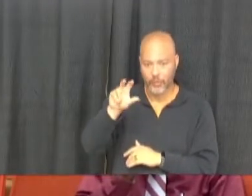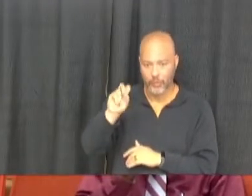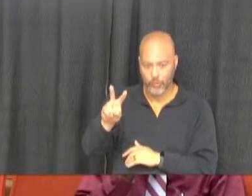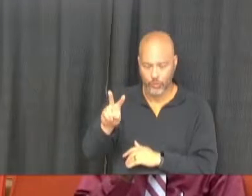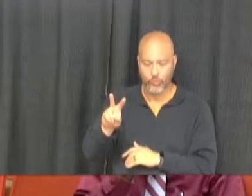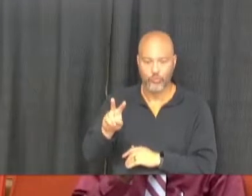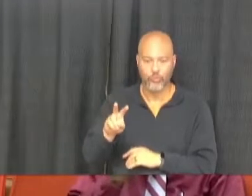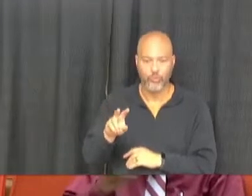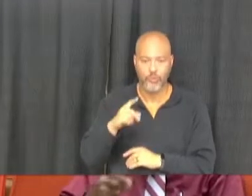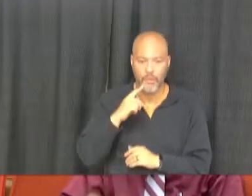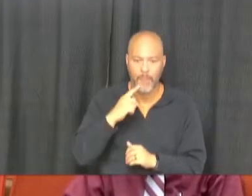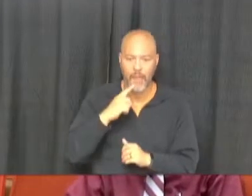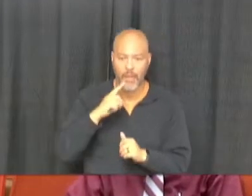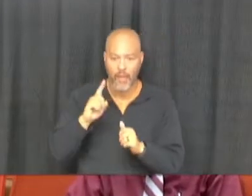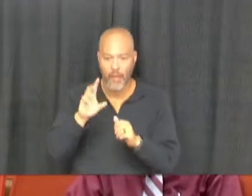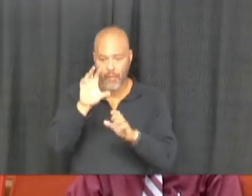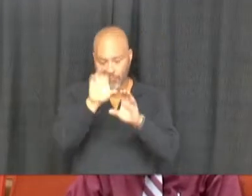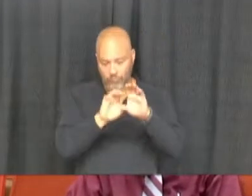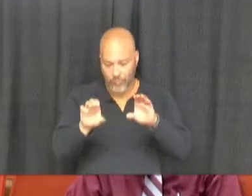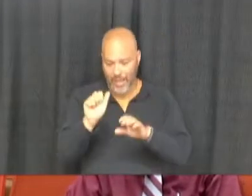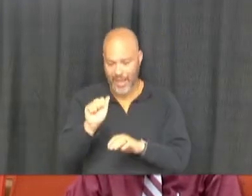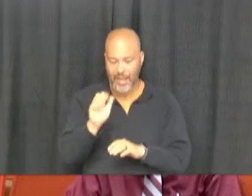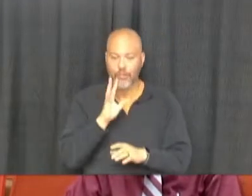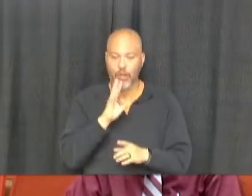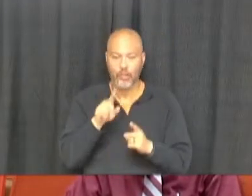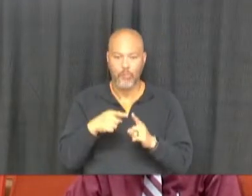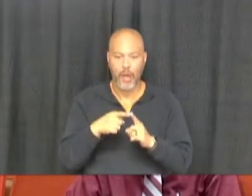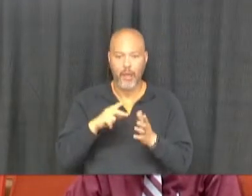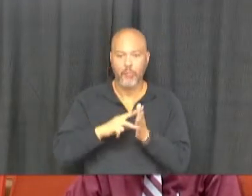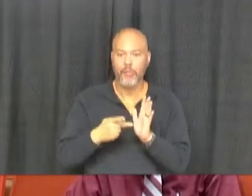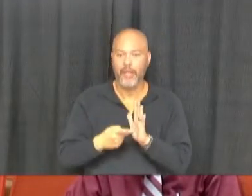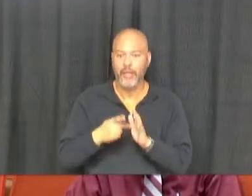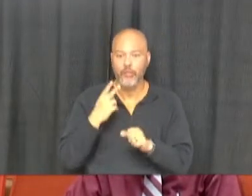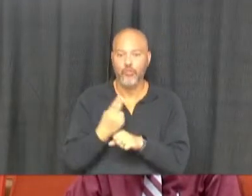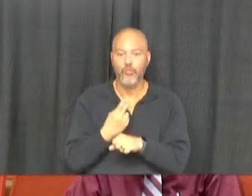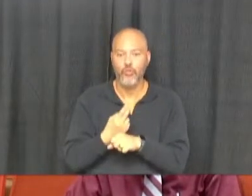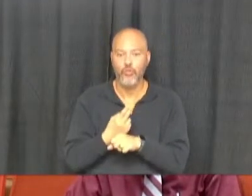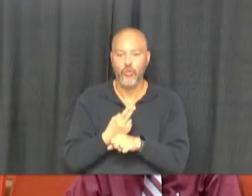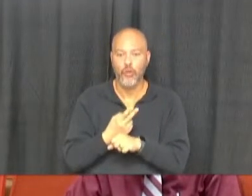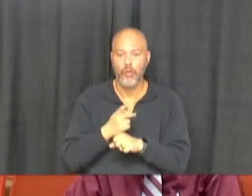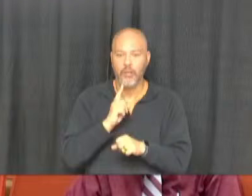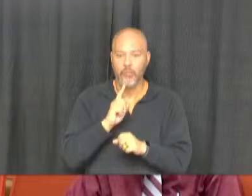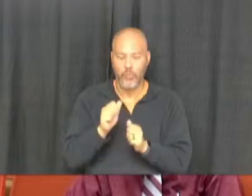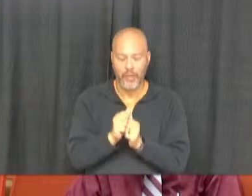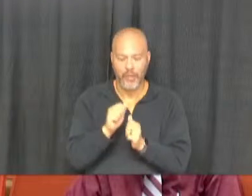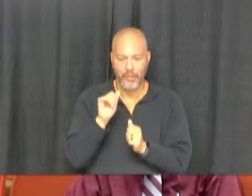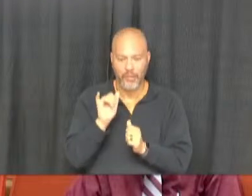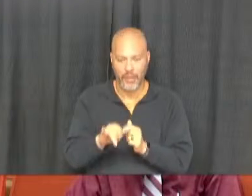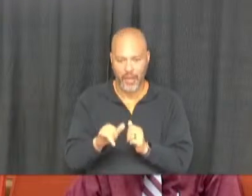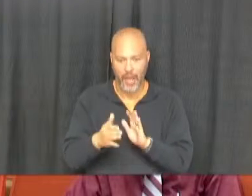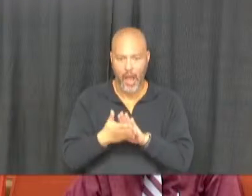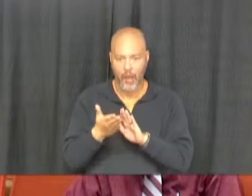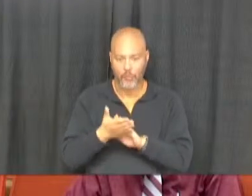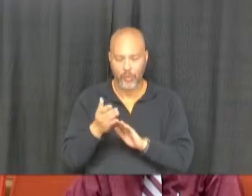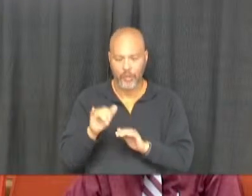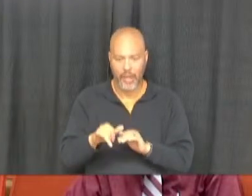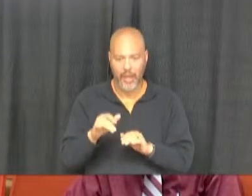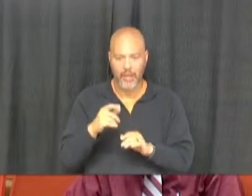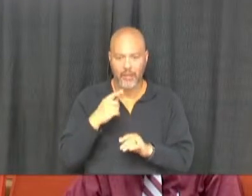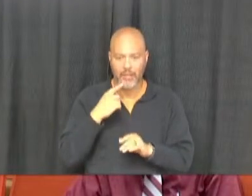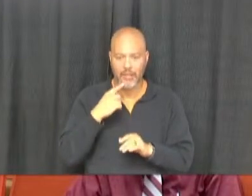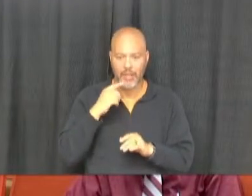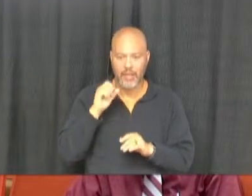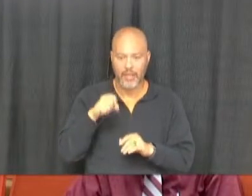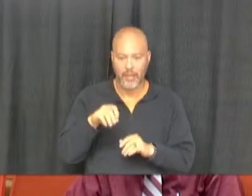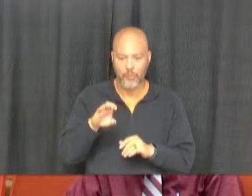55-10-302. The first subsection A discusses definitions used in the actual substantive operative provisions. Subsection